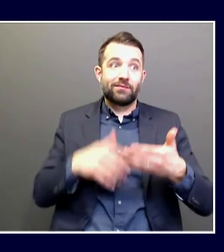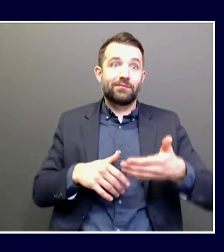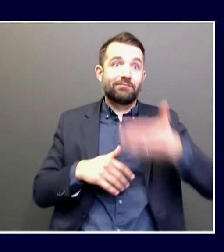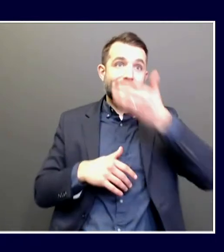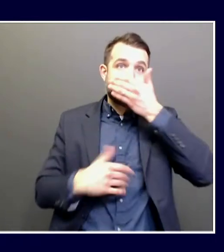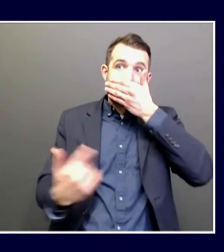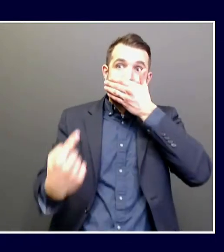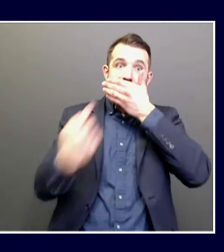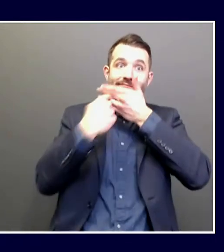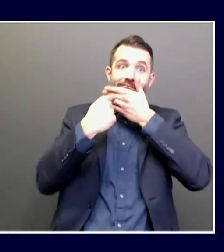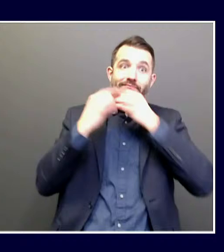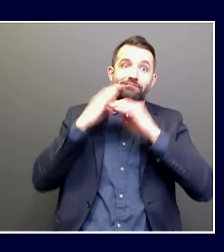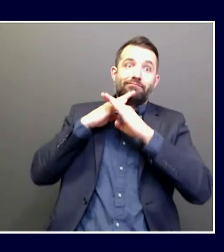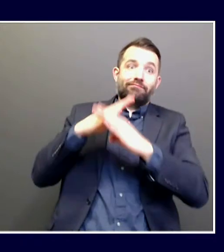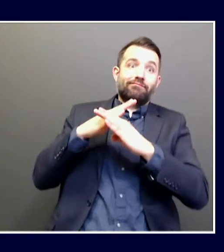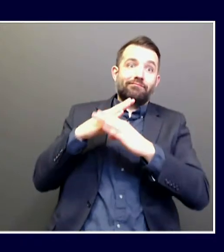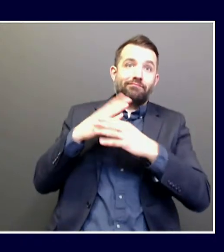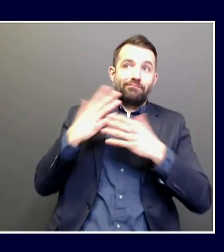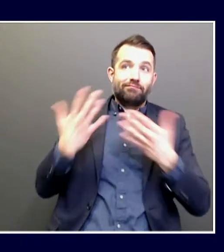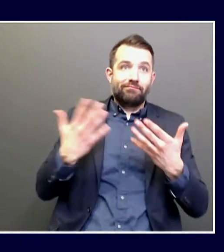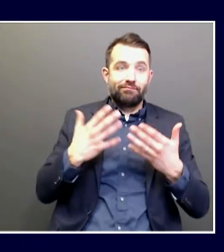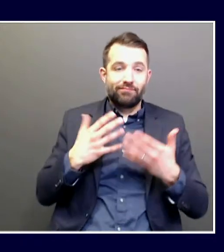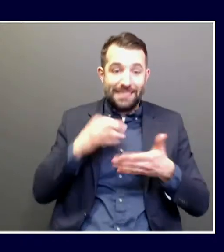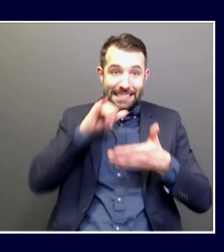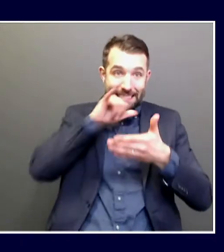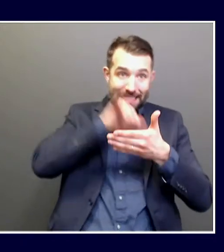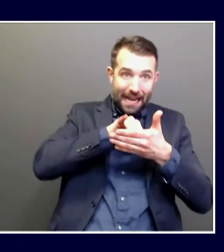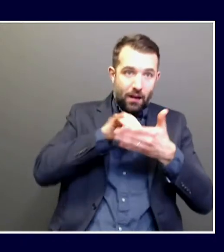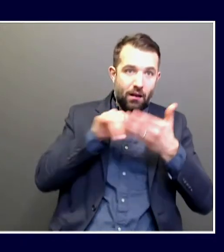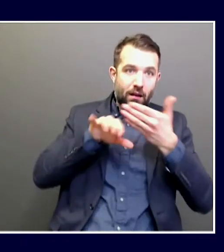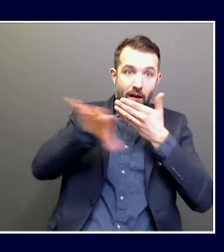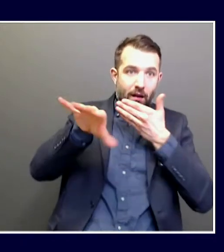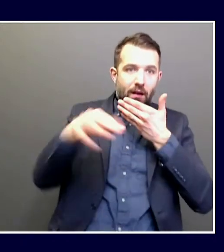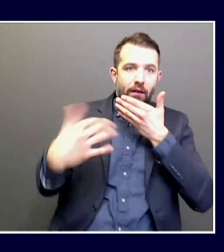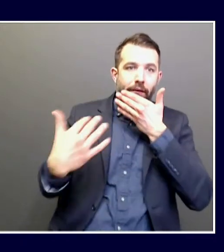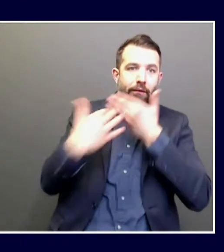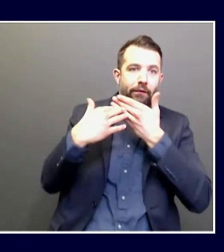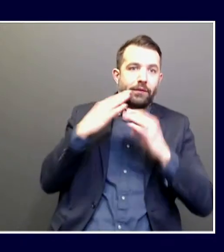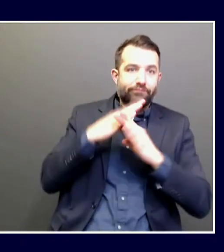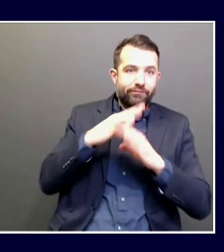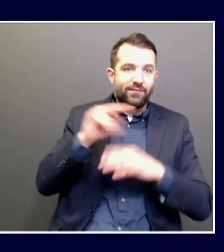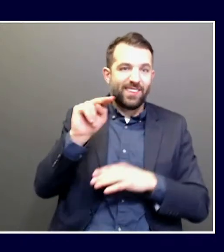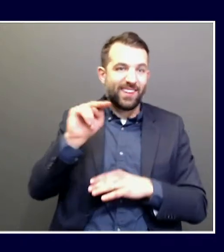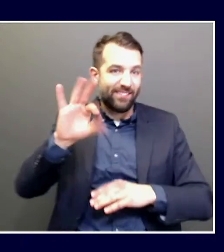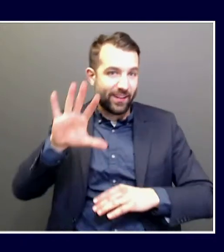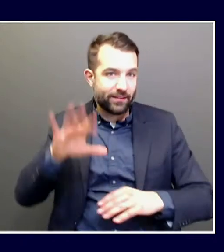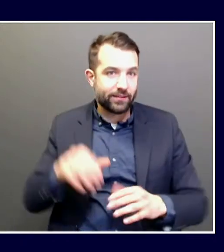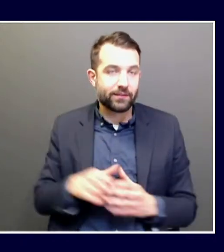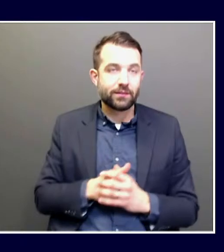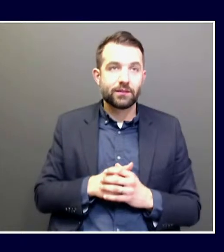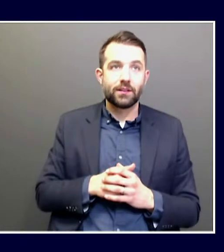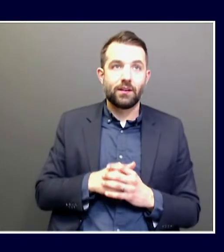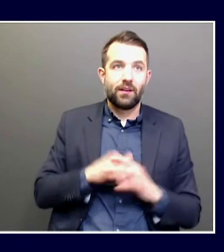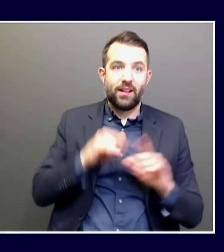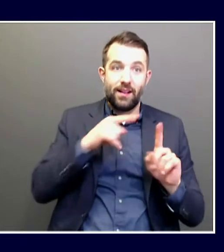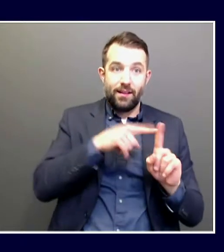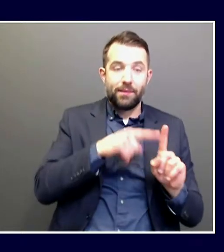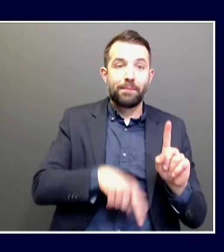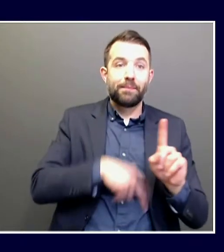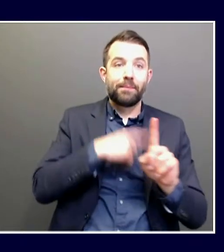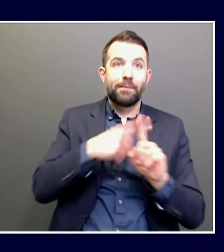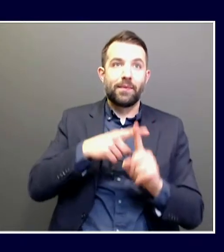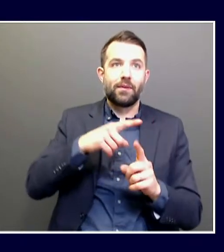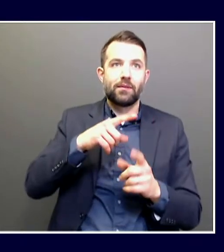COVID. What an N95 really shores up is it reduces even further your